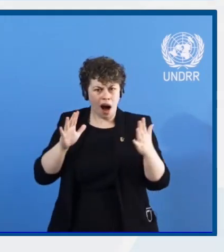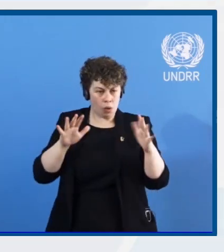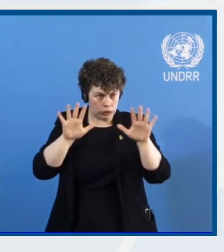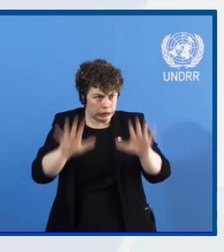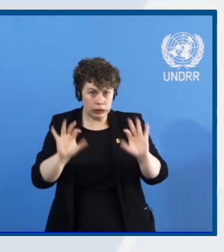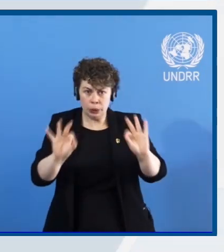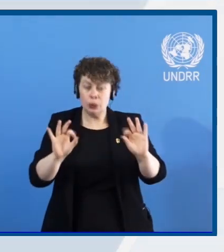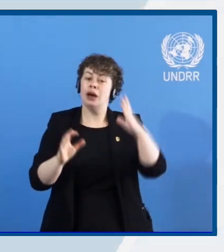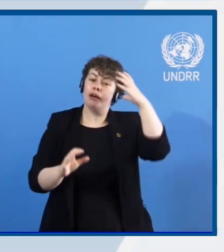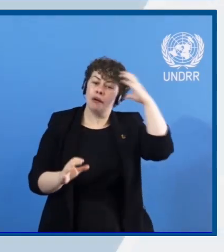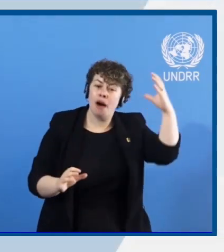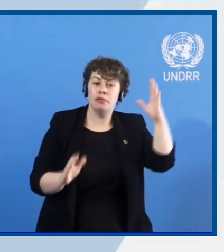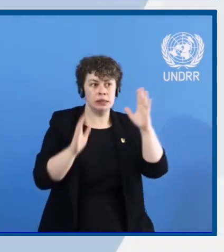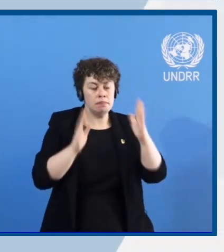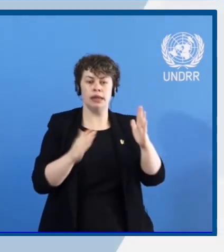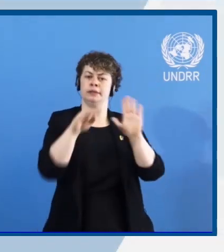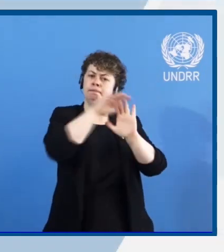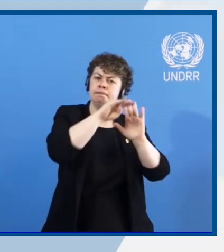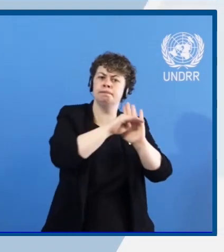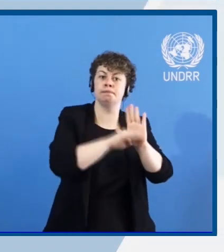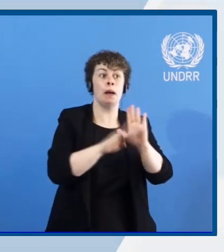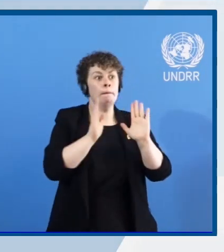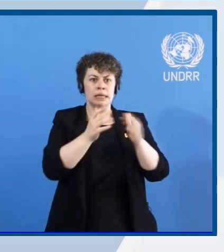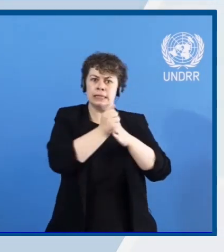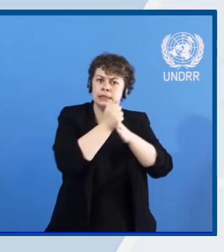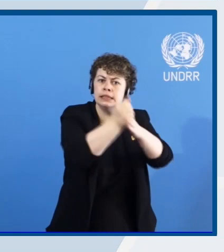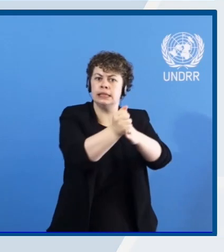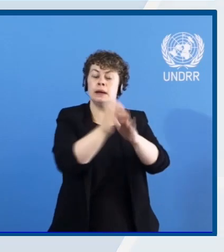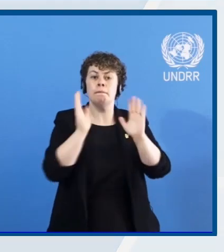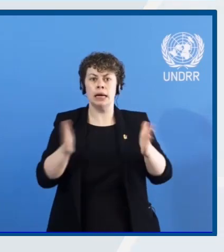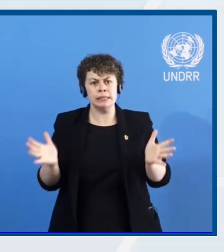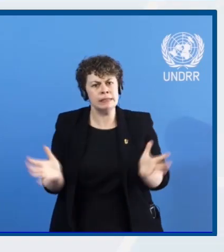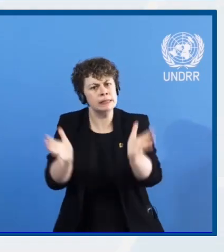in a position to catalyze action by requiring, for example,